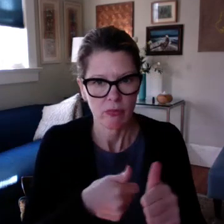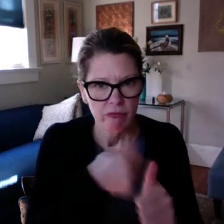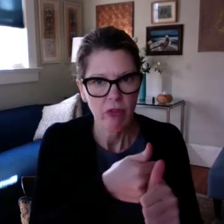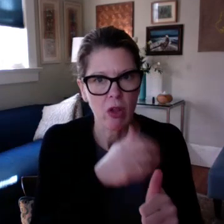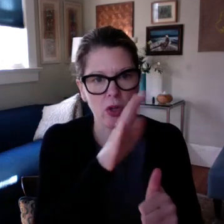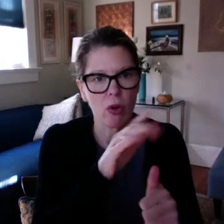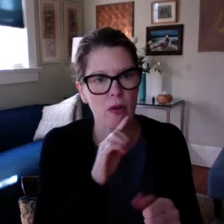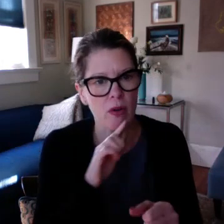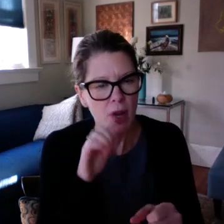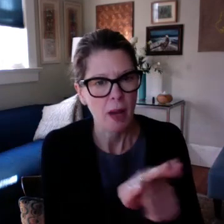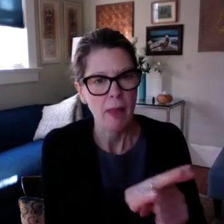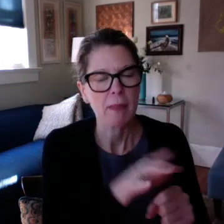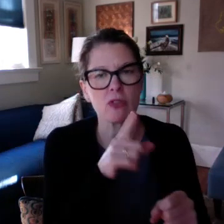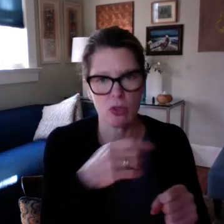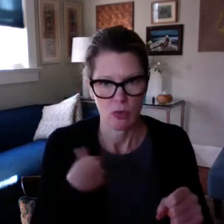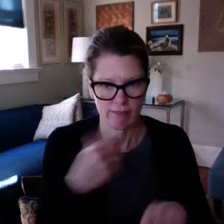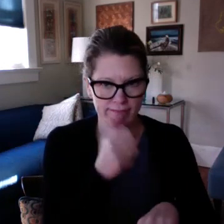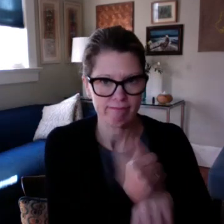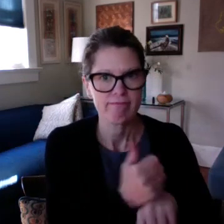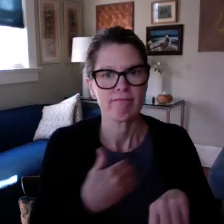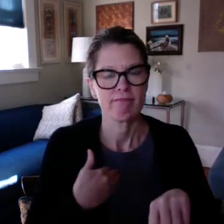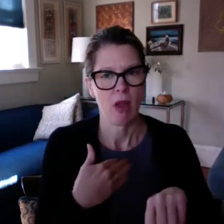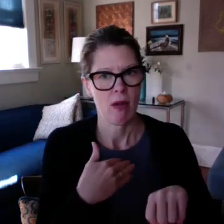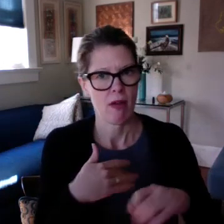you have set my heart at liberty.